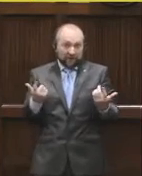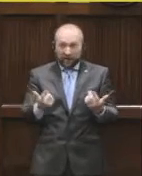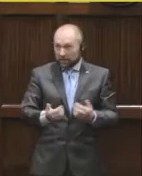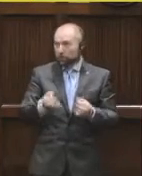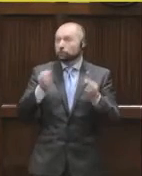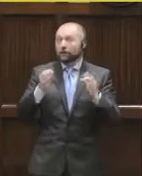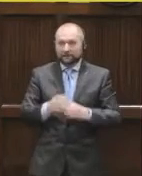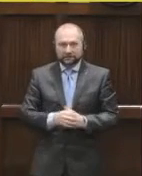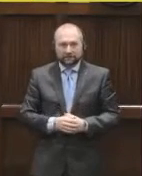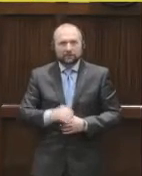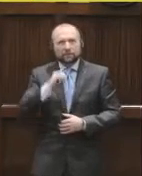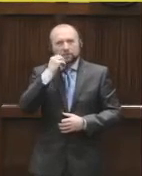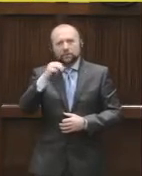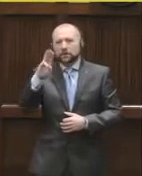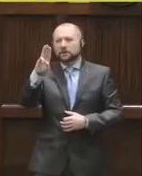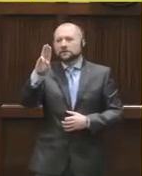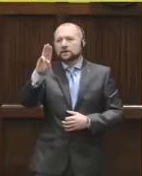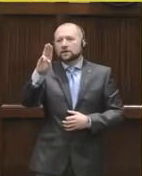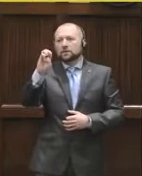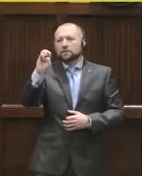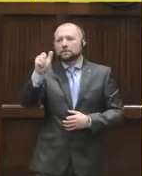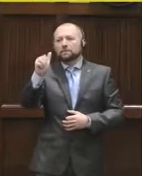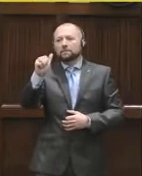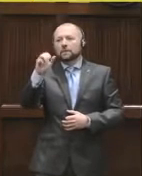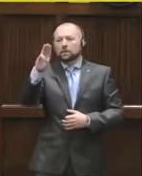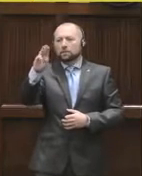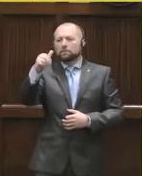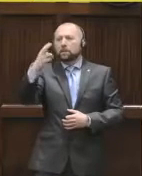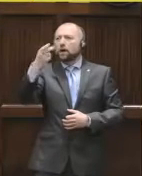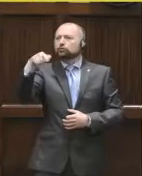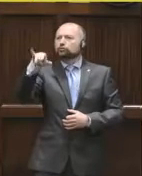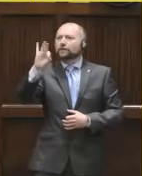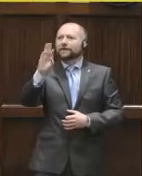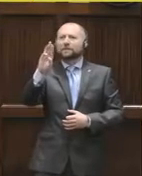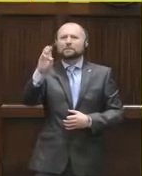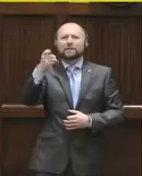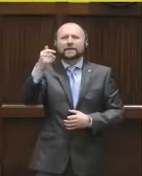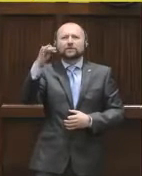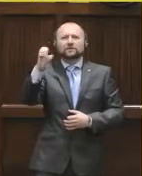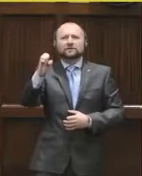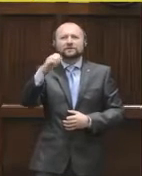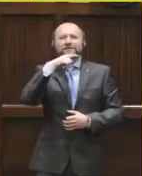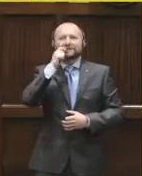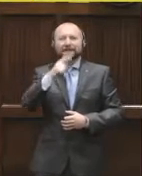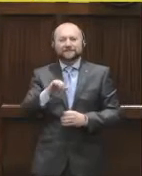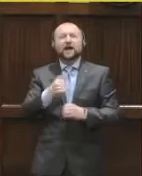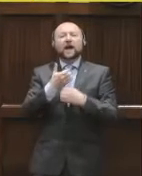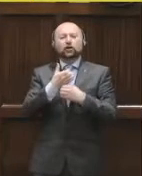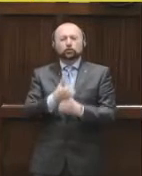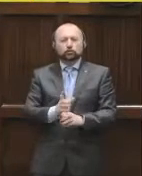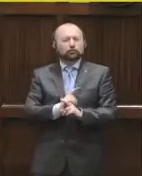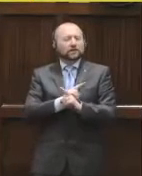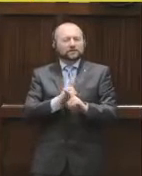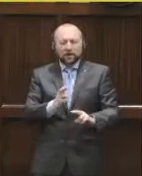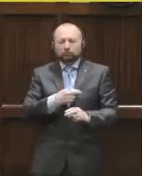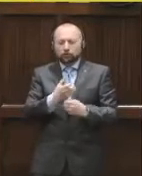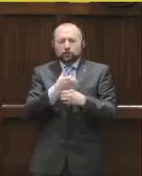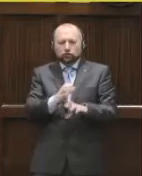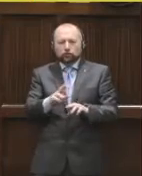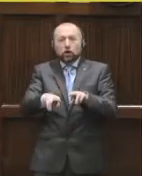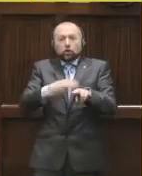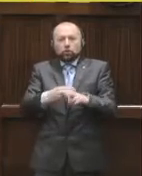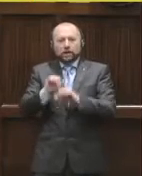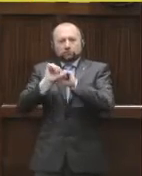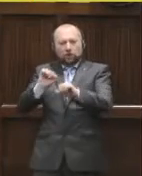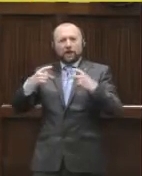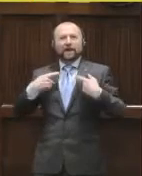Pearse said, a nation is not a nation without its language, and I certainly agree to that. And I think that it's a